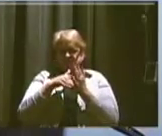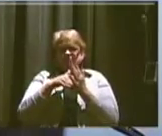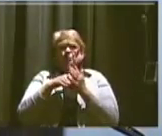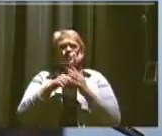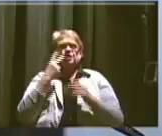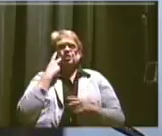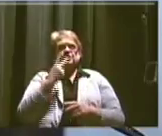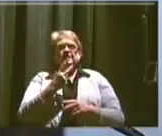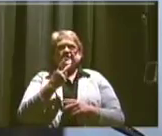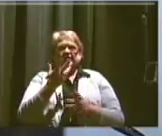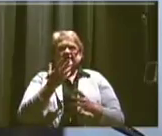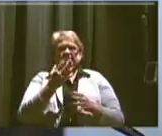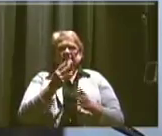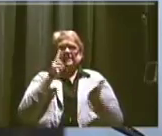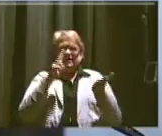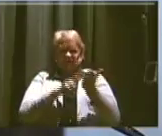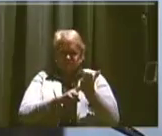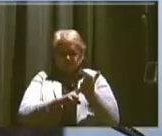contracts,